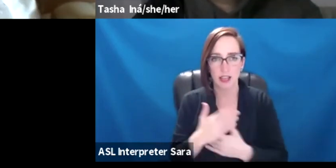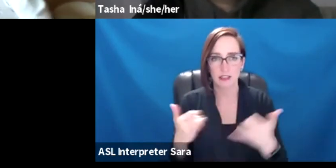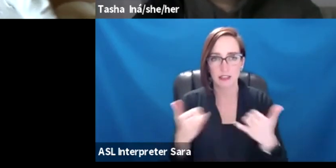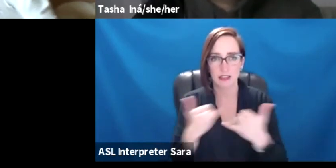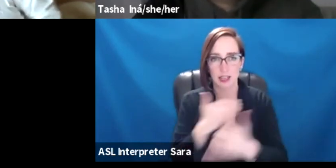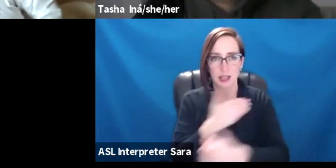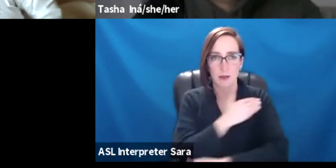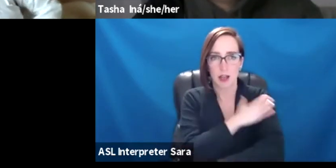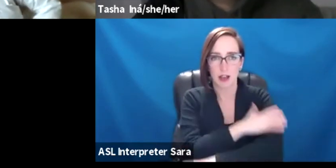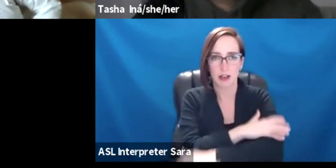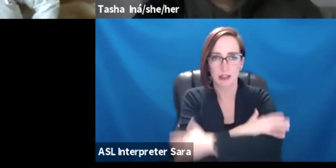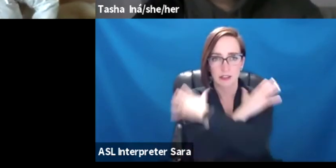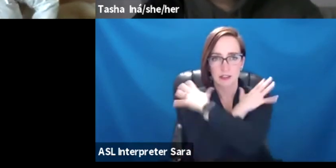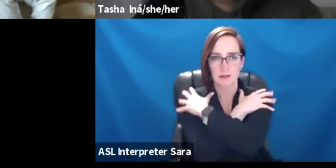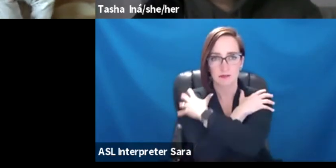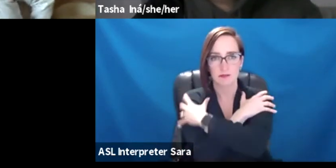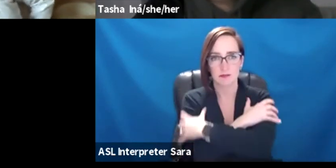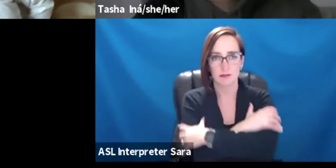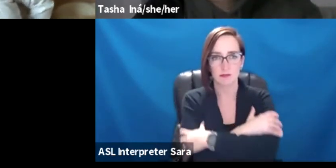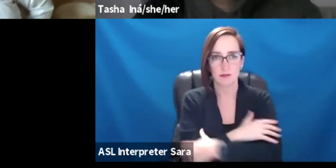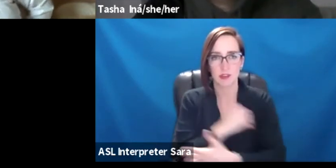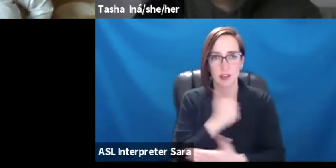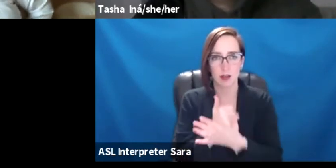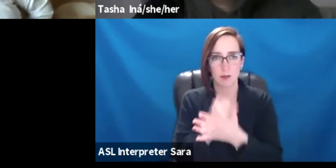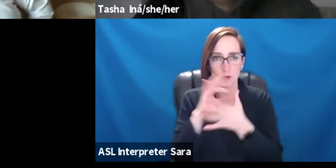help to ground and connect us.